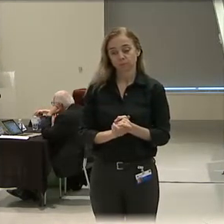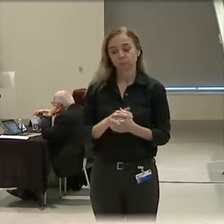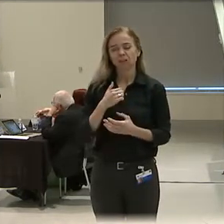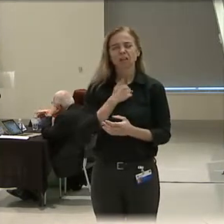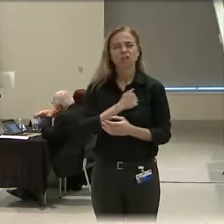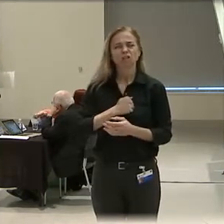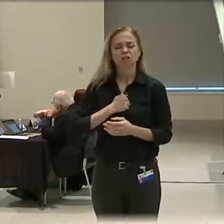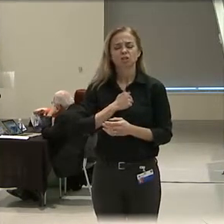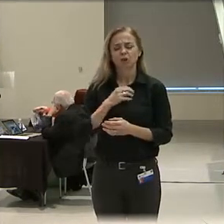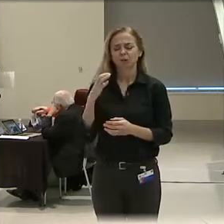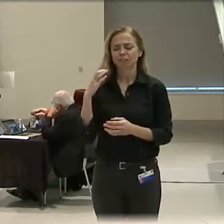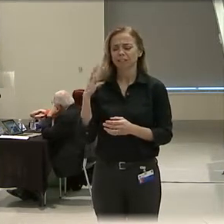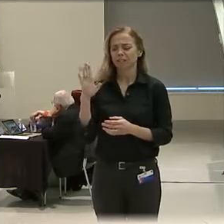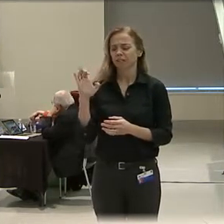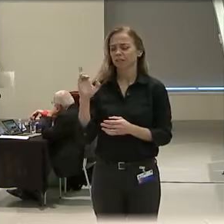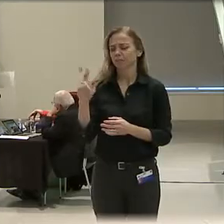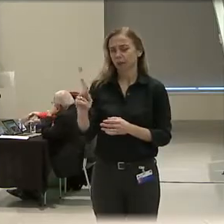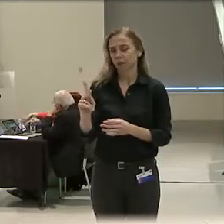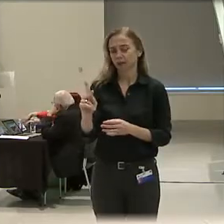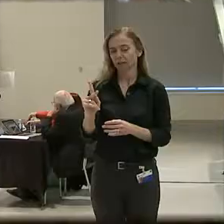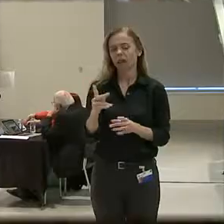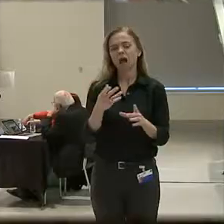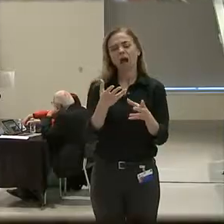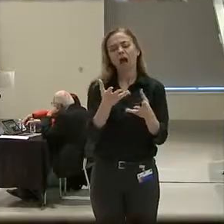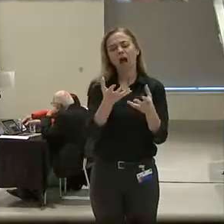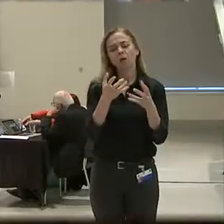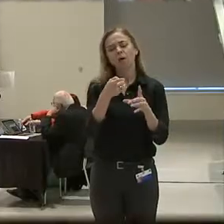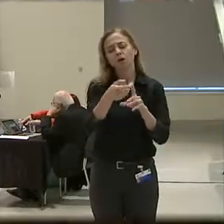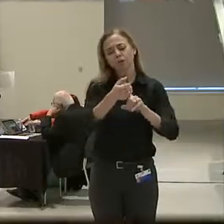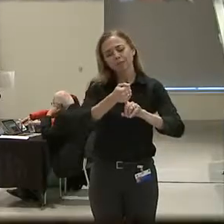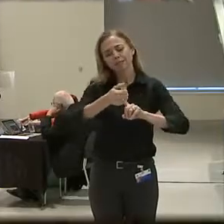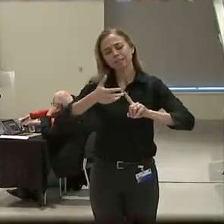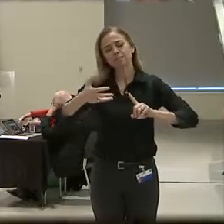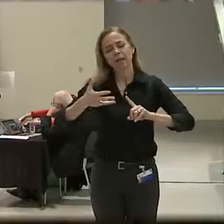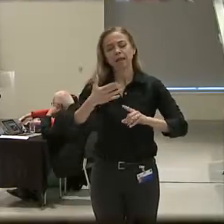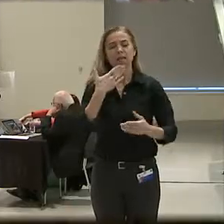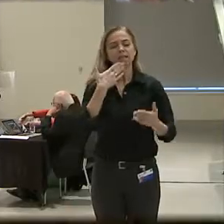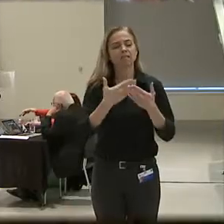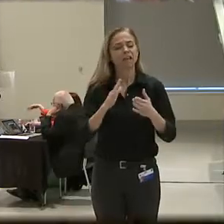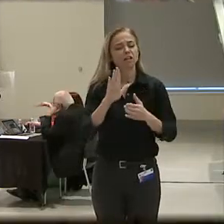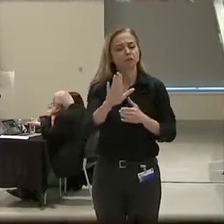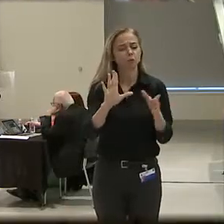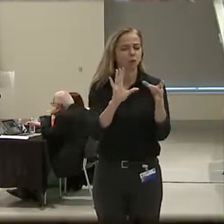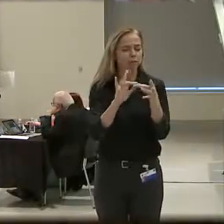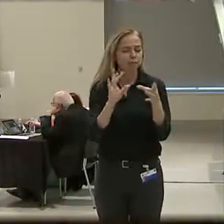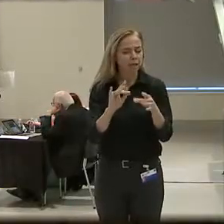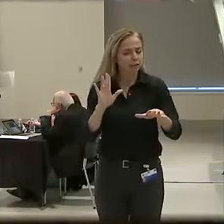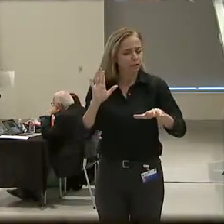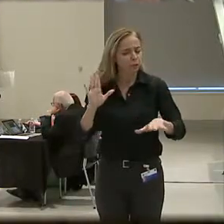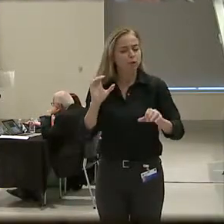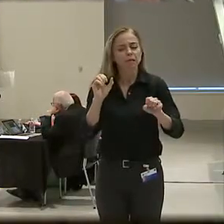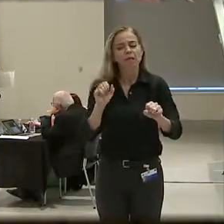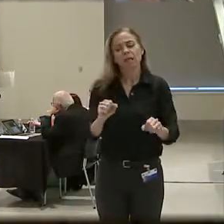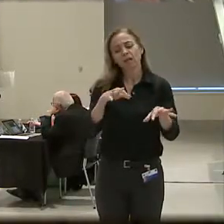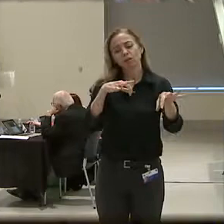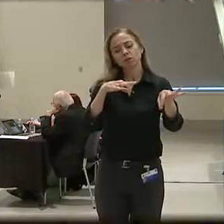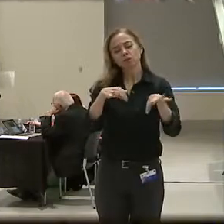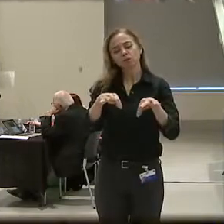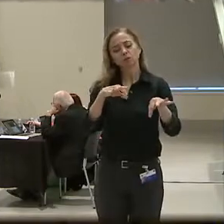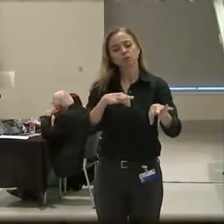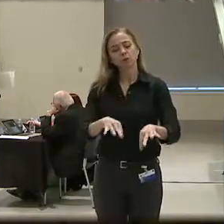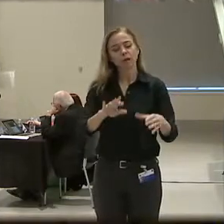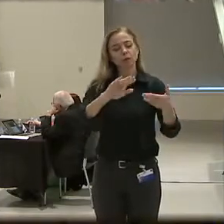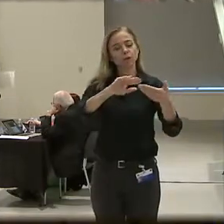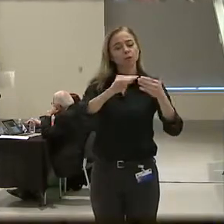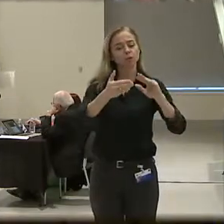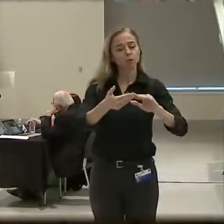Sorry, Chief Beck, but I'm going to make you expand on a couple of things. Thank you for your testimony. Can you describe the Community